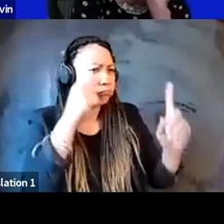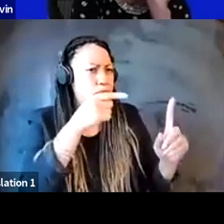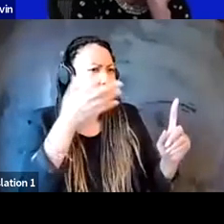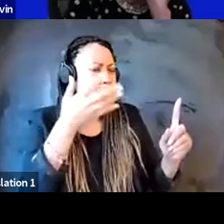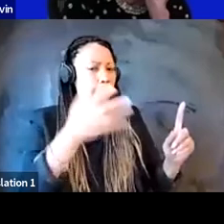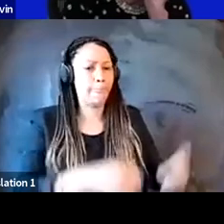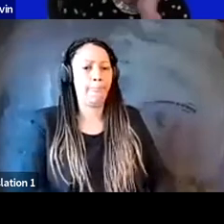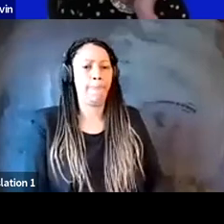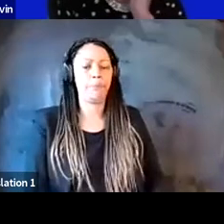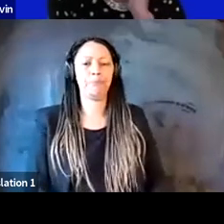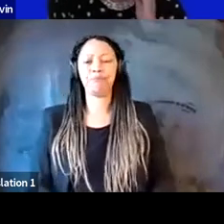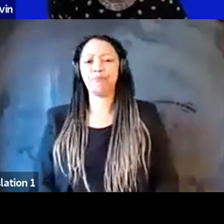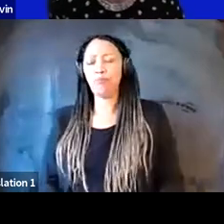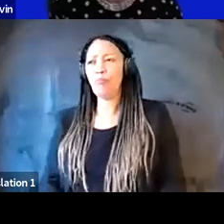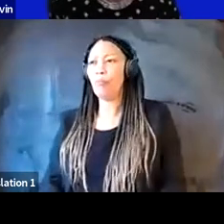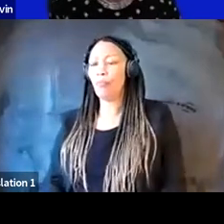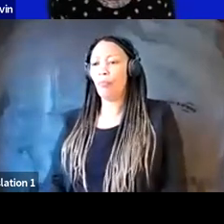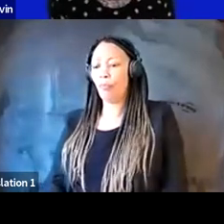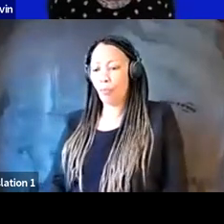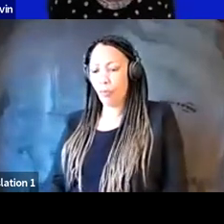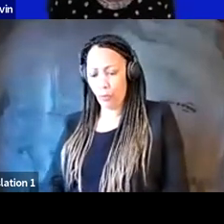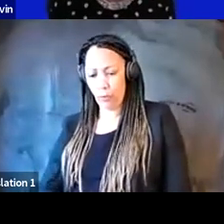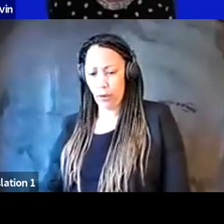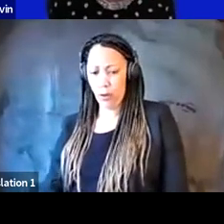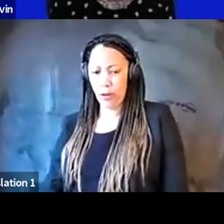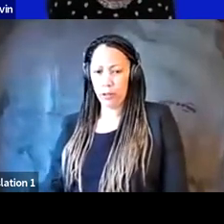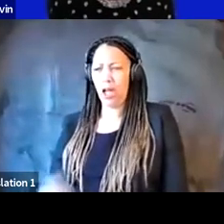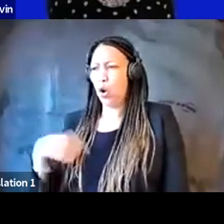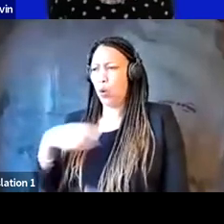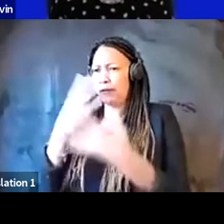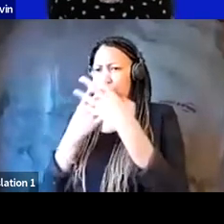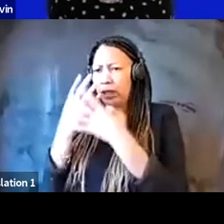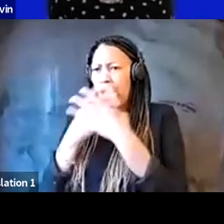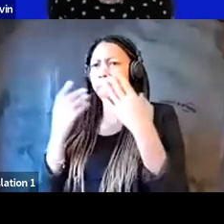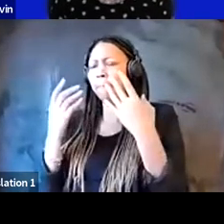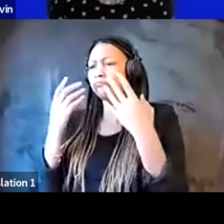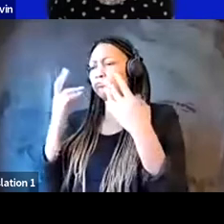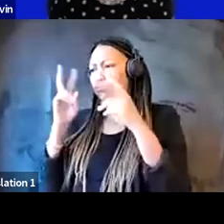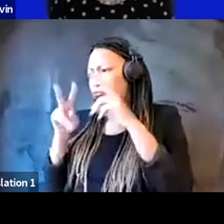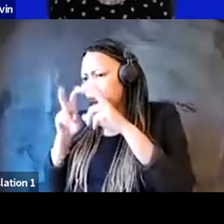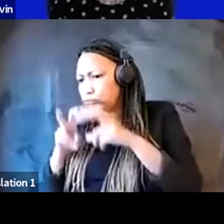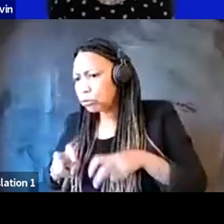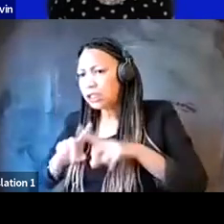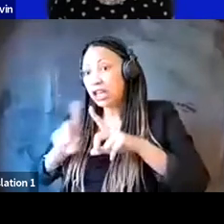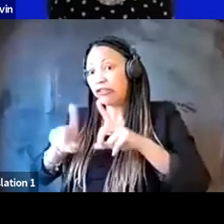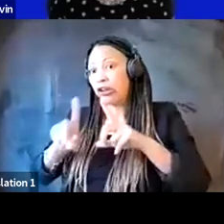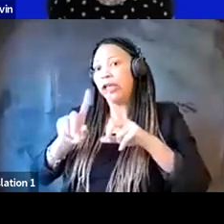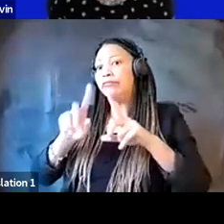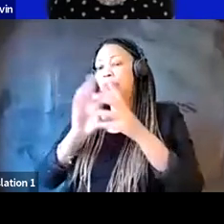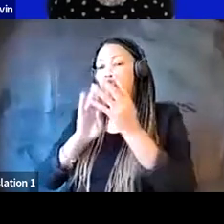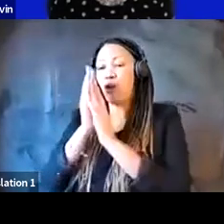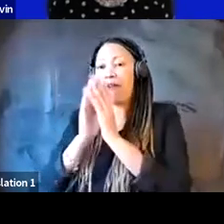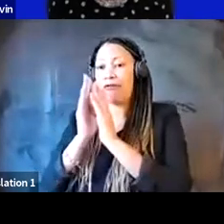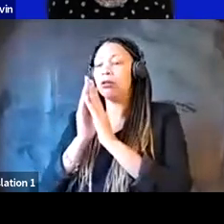I mean, we screened out of traffic analysis by a